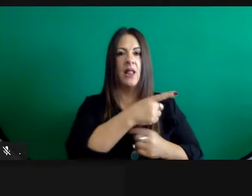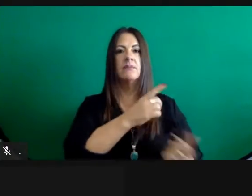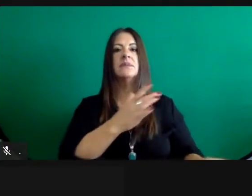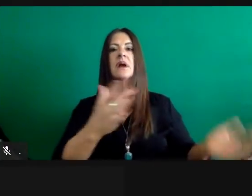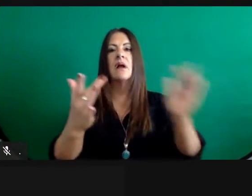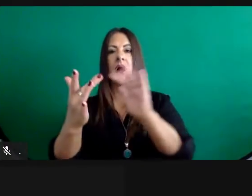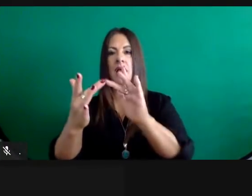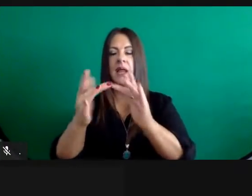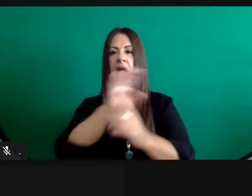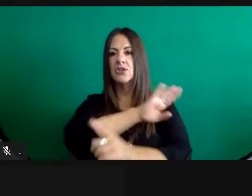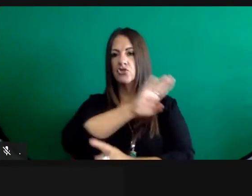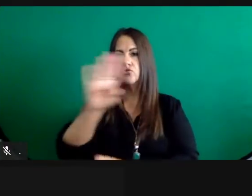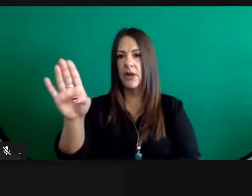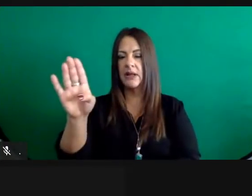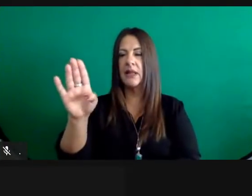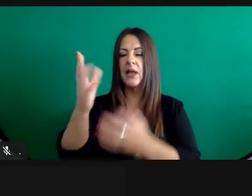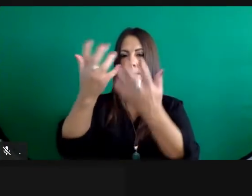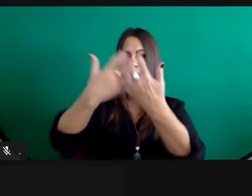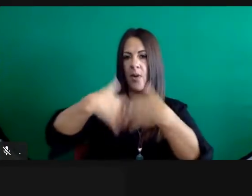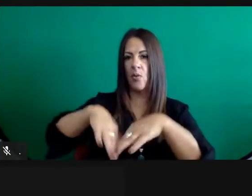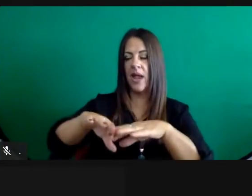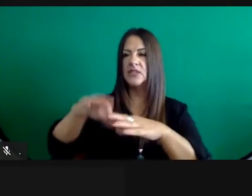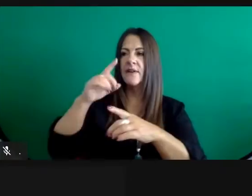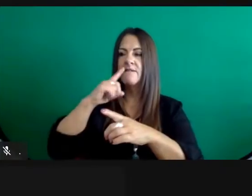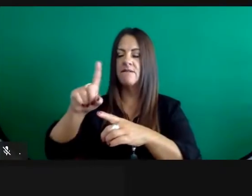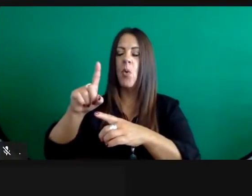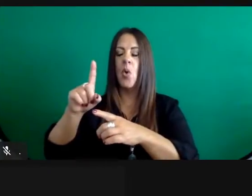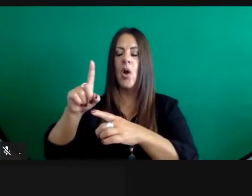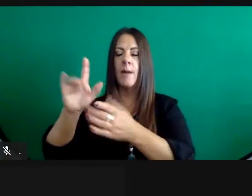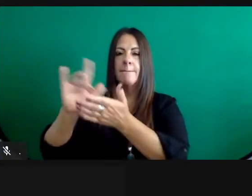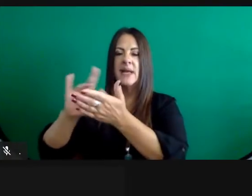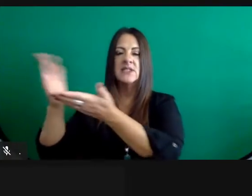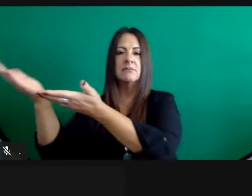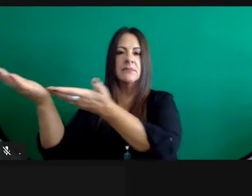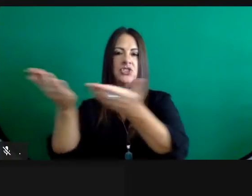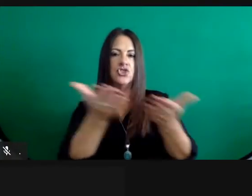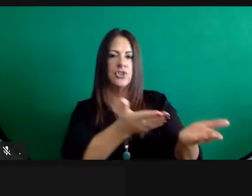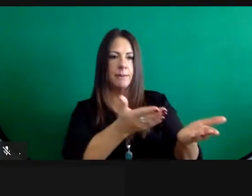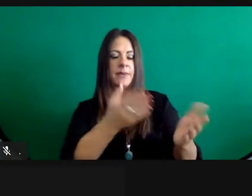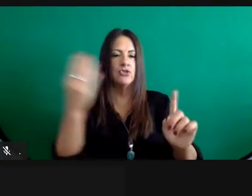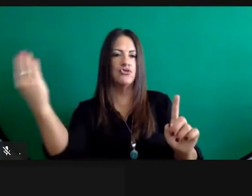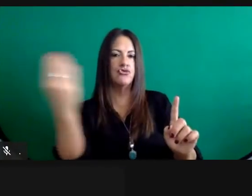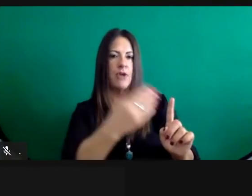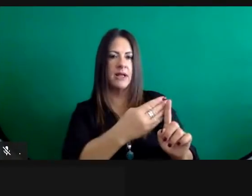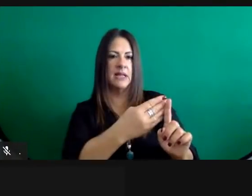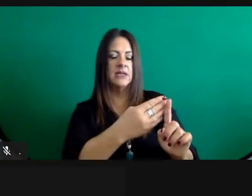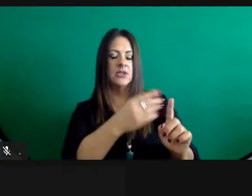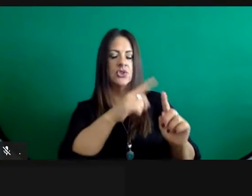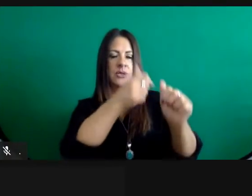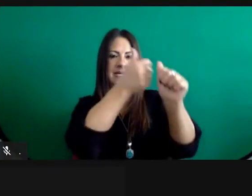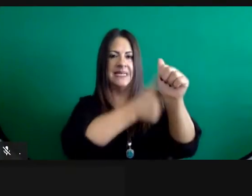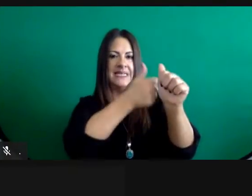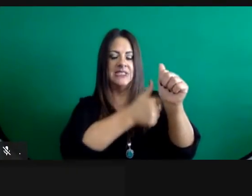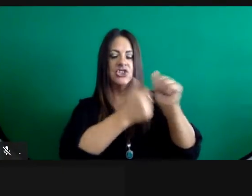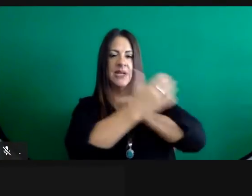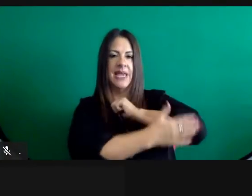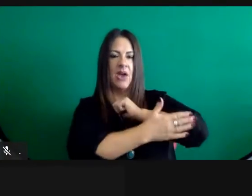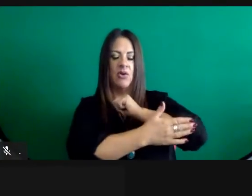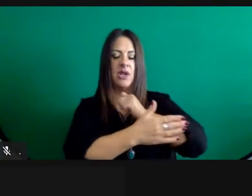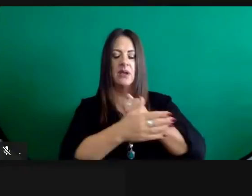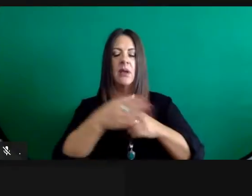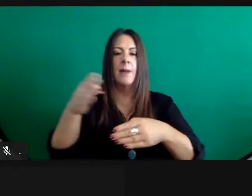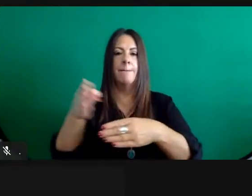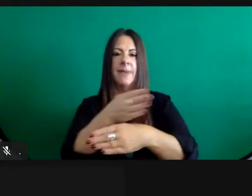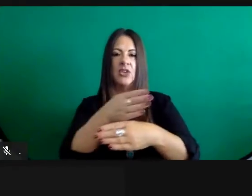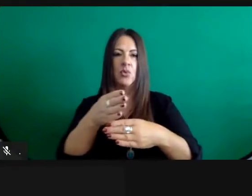shipment or through McKesson for the other vaccines. So it is, certainly communications between